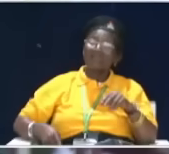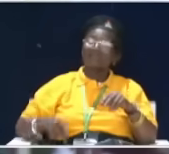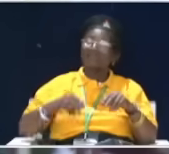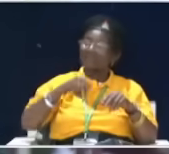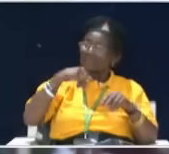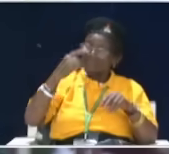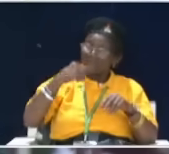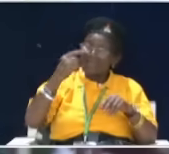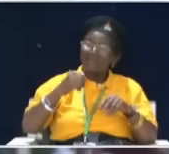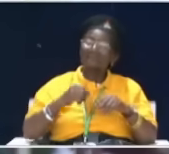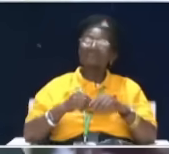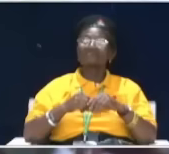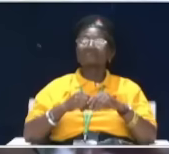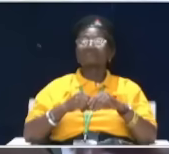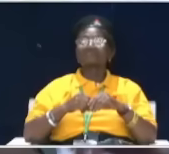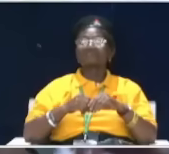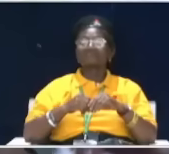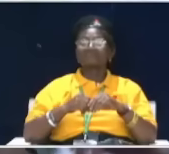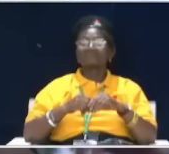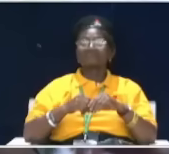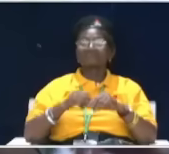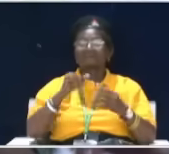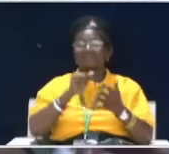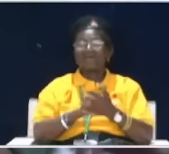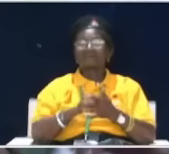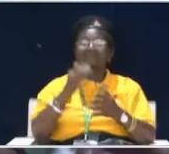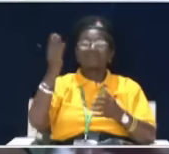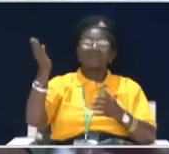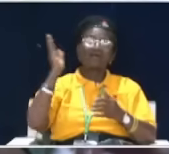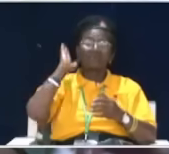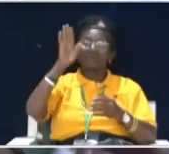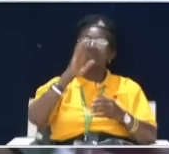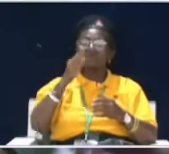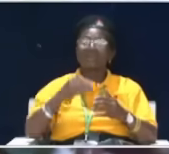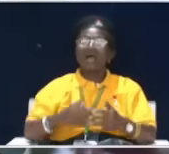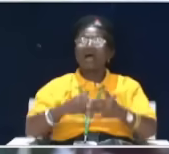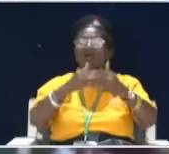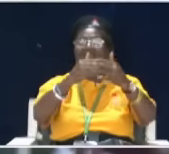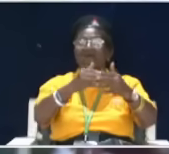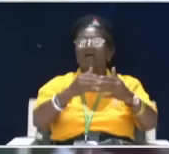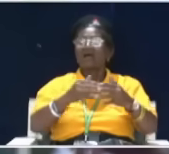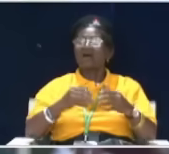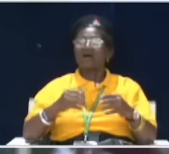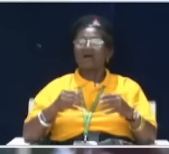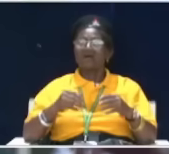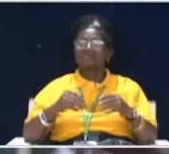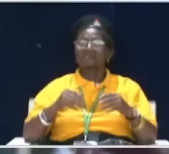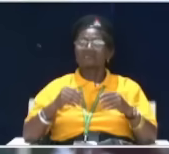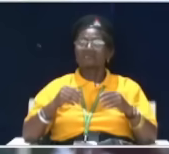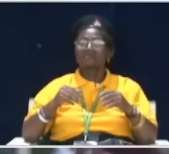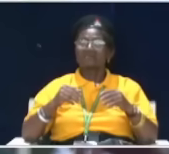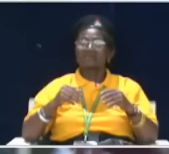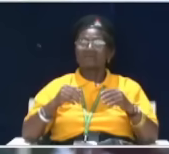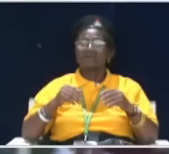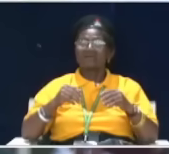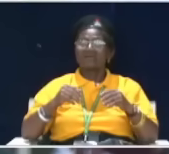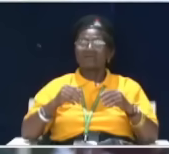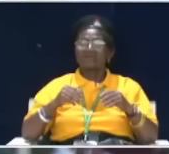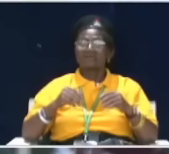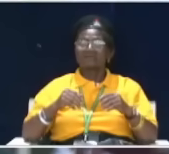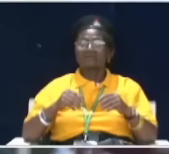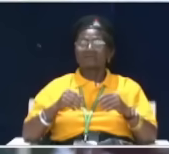wi pe that there will be an advance guard. Awon kan wa ti won ma saju re